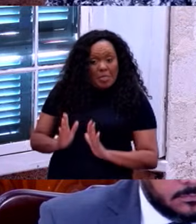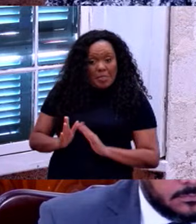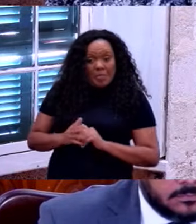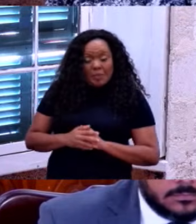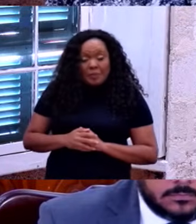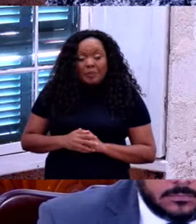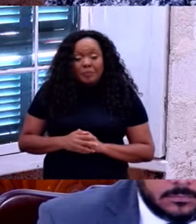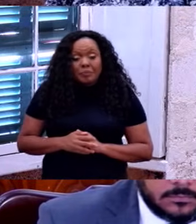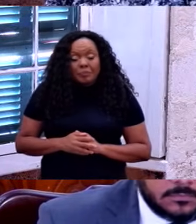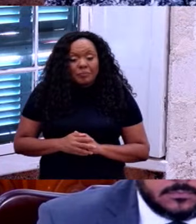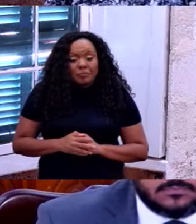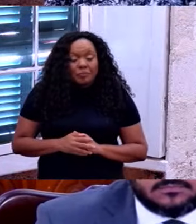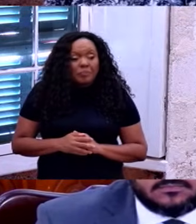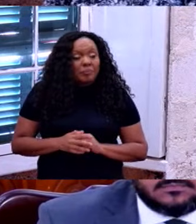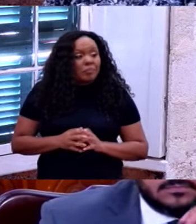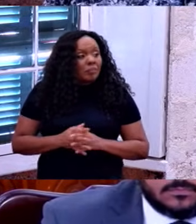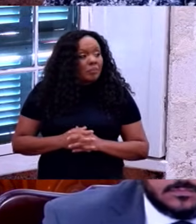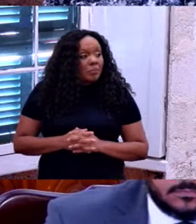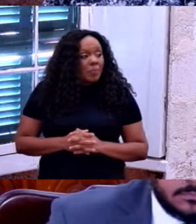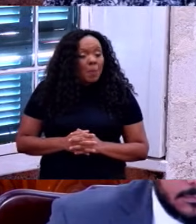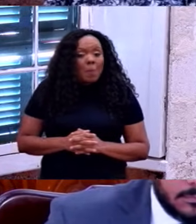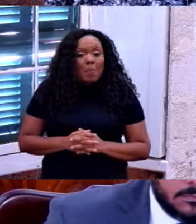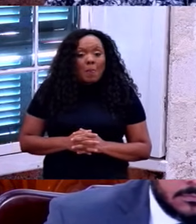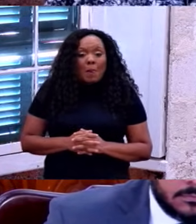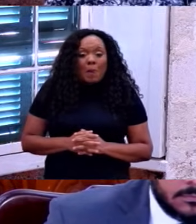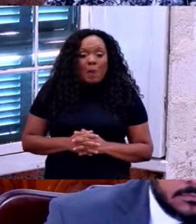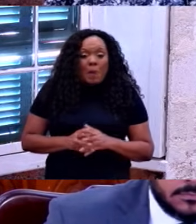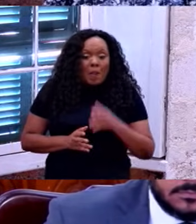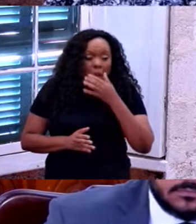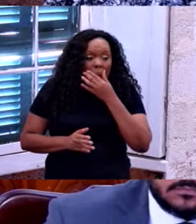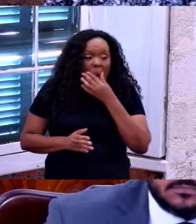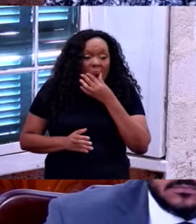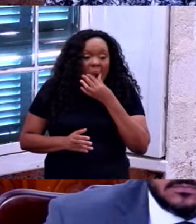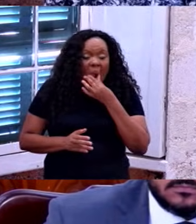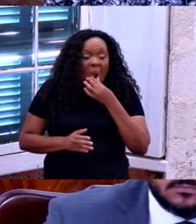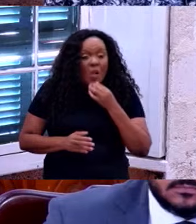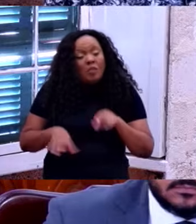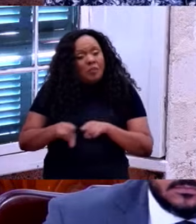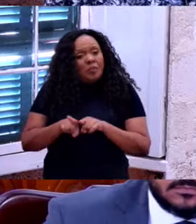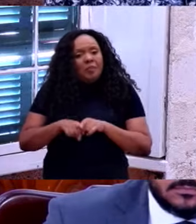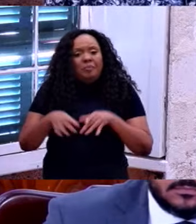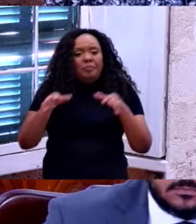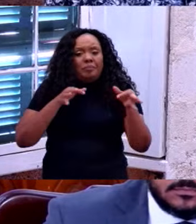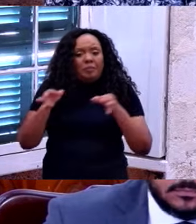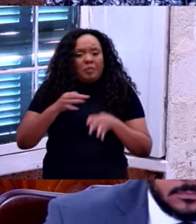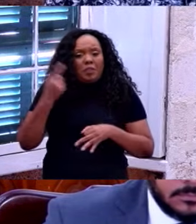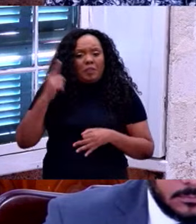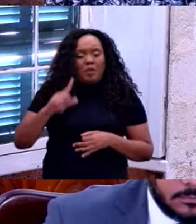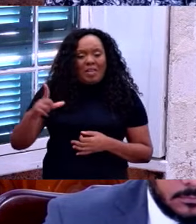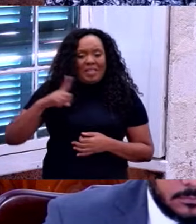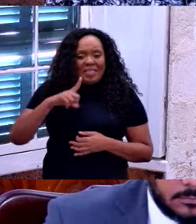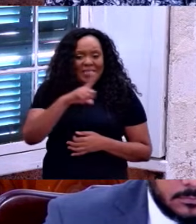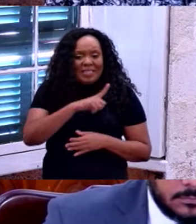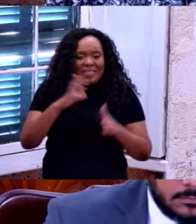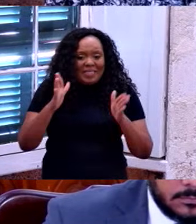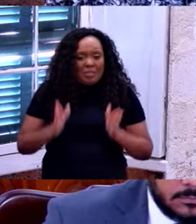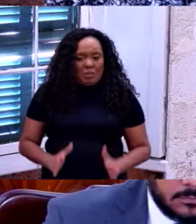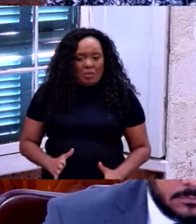2 for the definition of legislator to be added